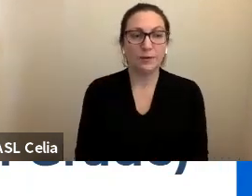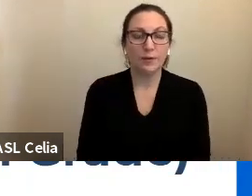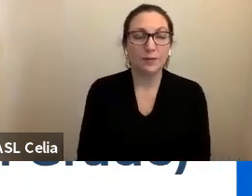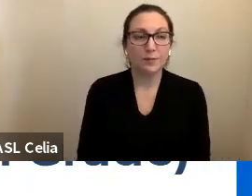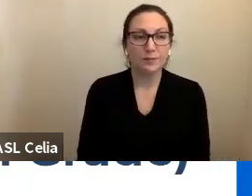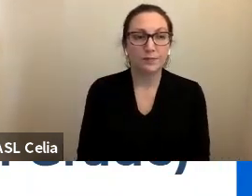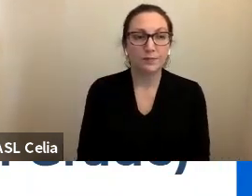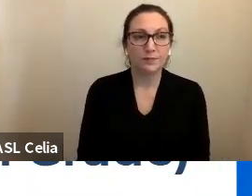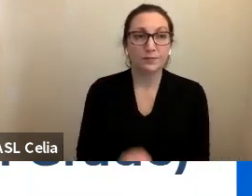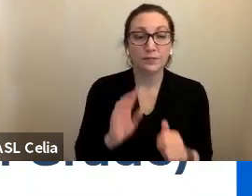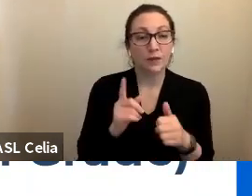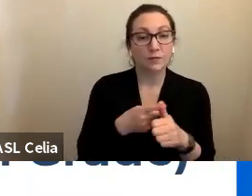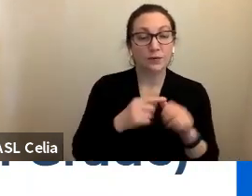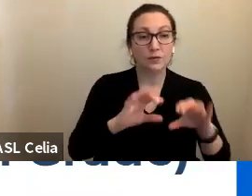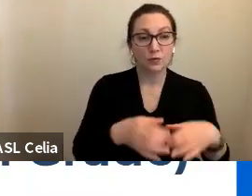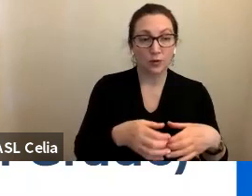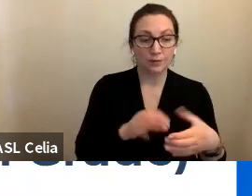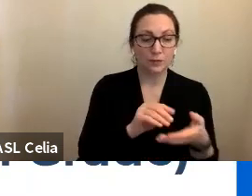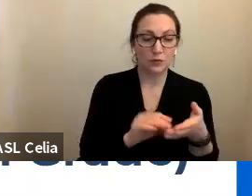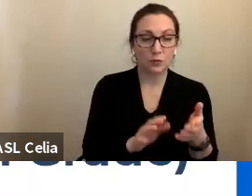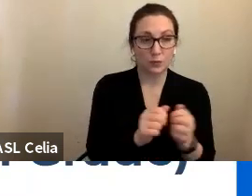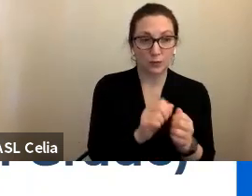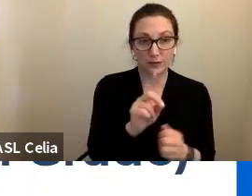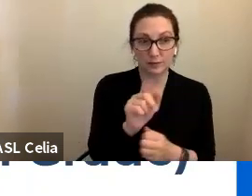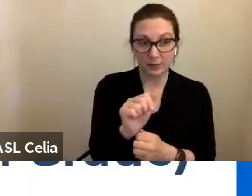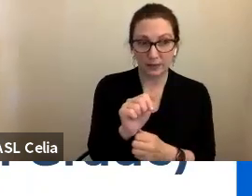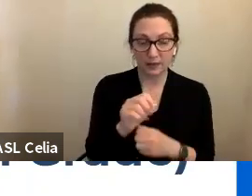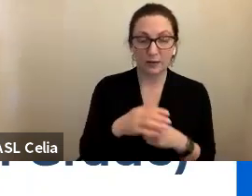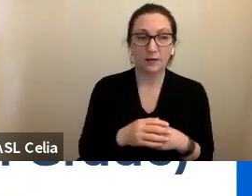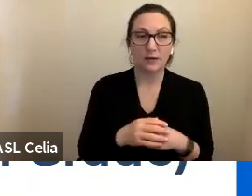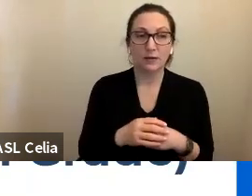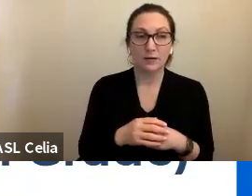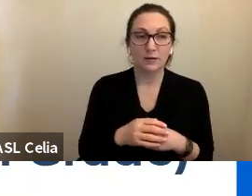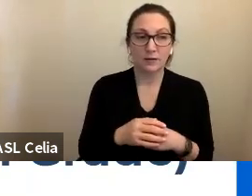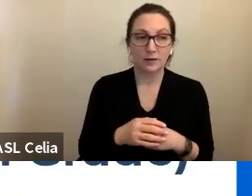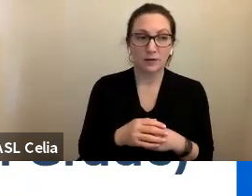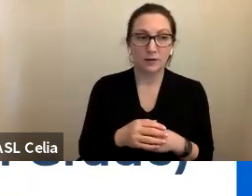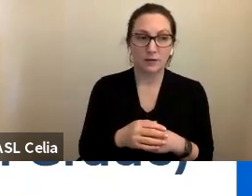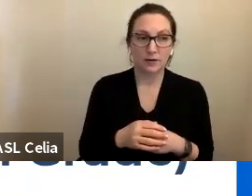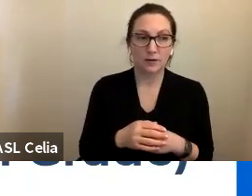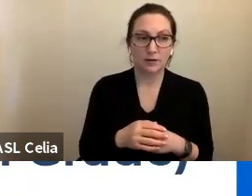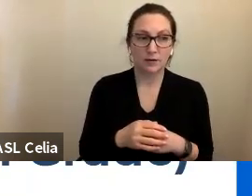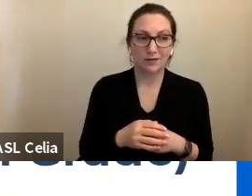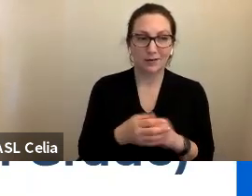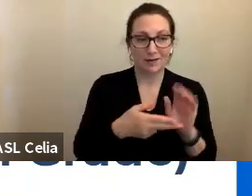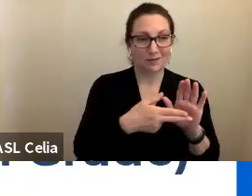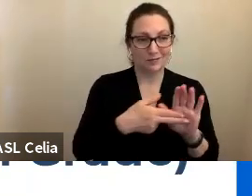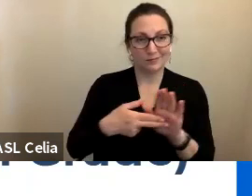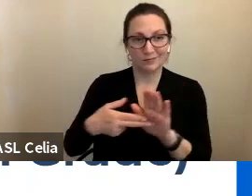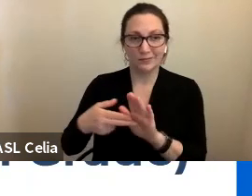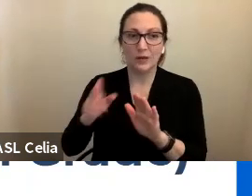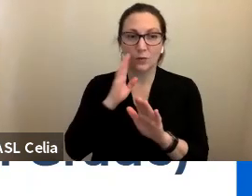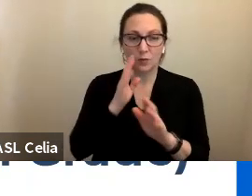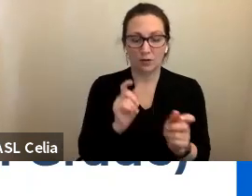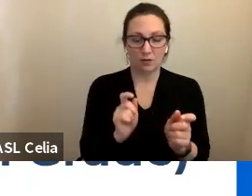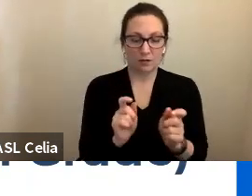So the first group is students with disabilities, and we will revise these labels so we're not using